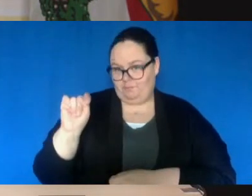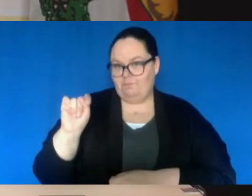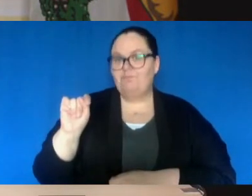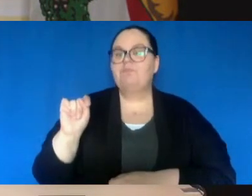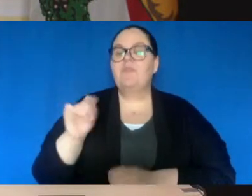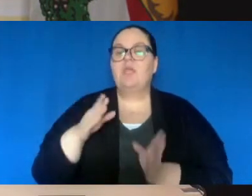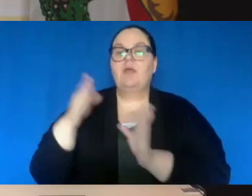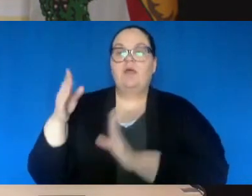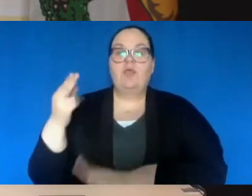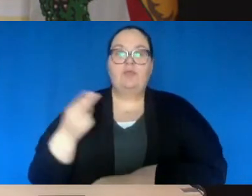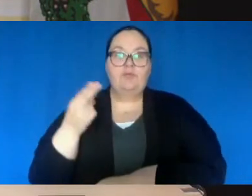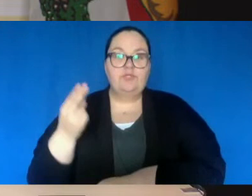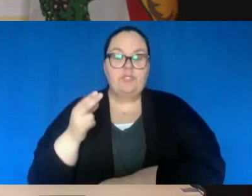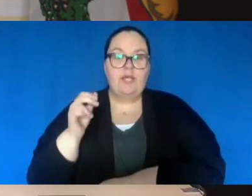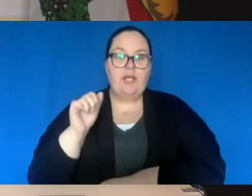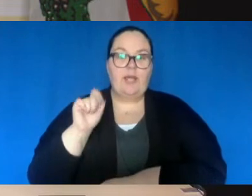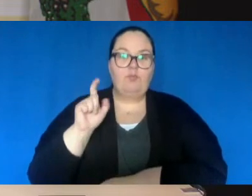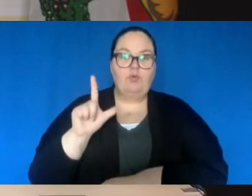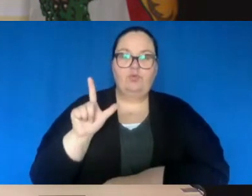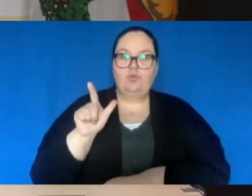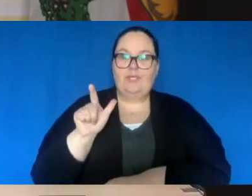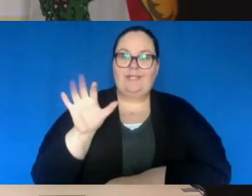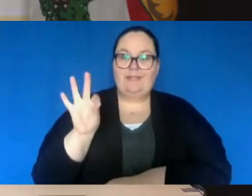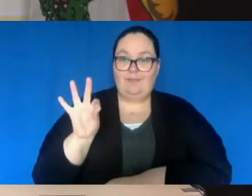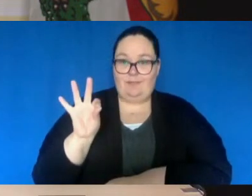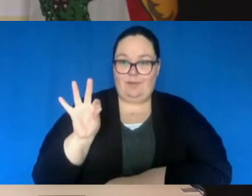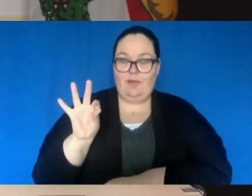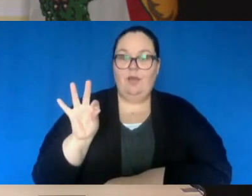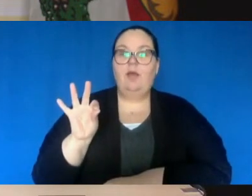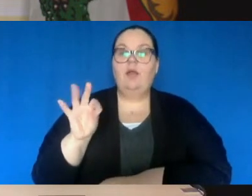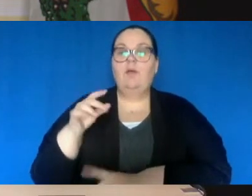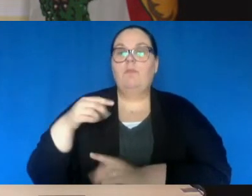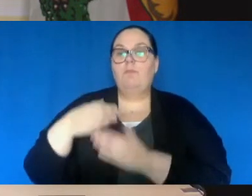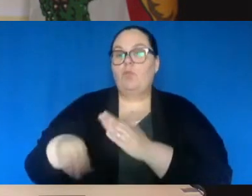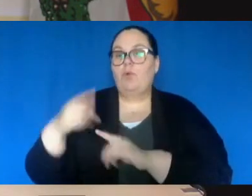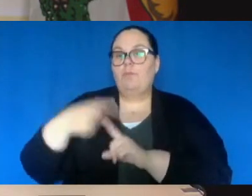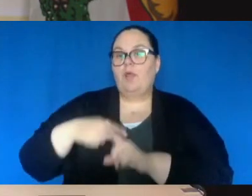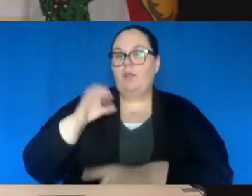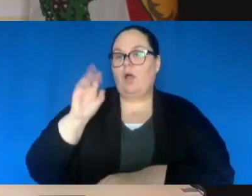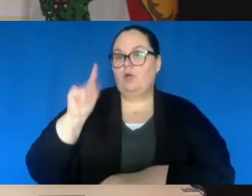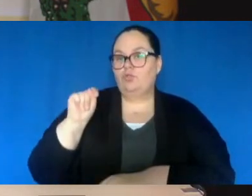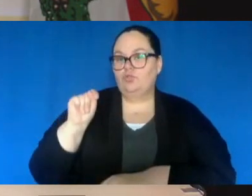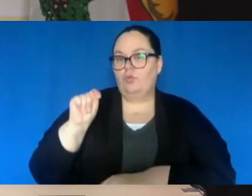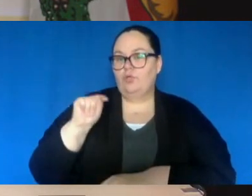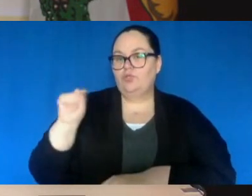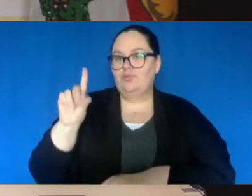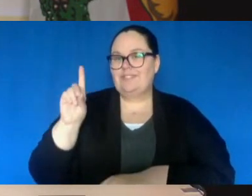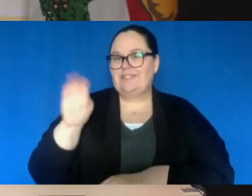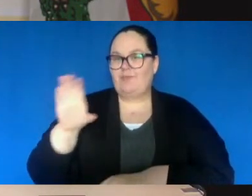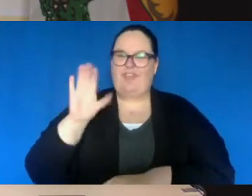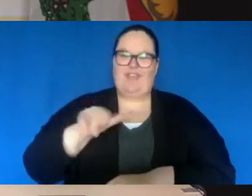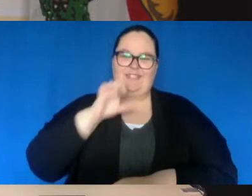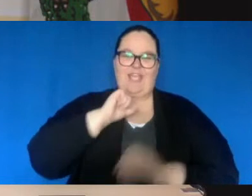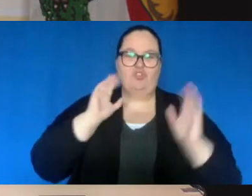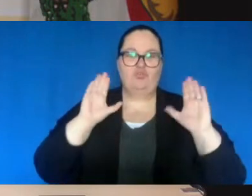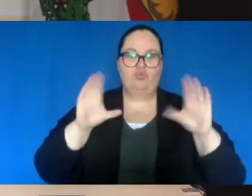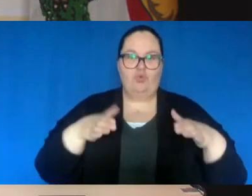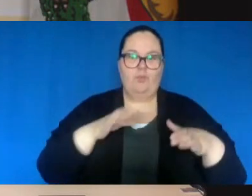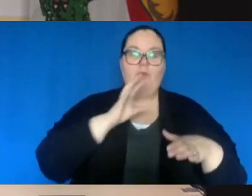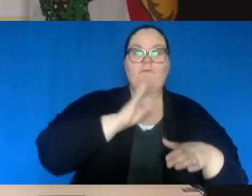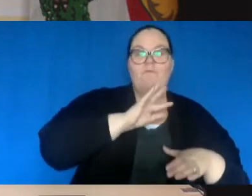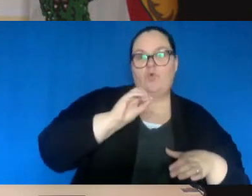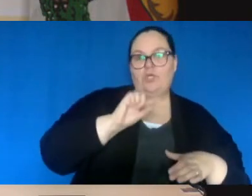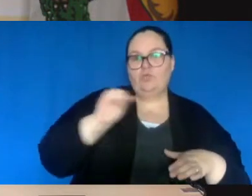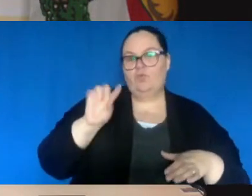on Thursday, April 29th, individuals born in the months of October through December are able to book. Appointments